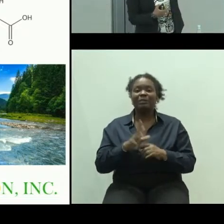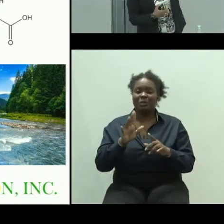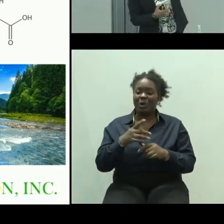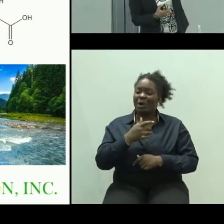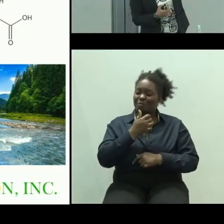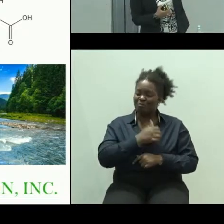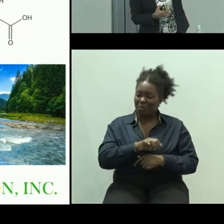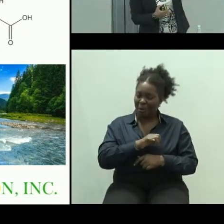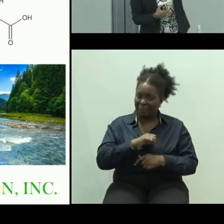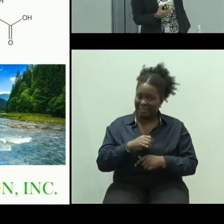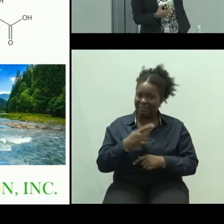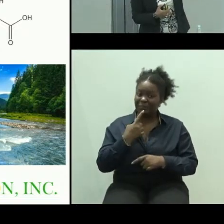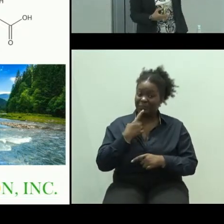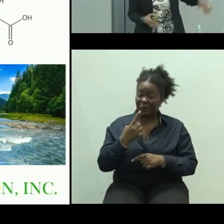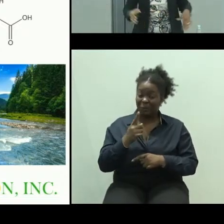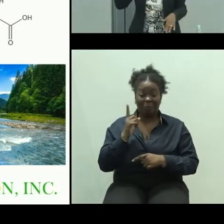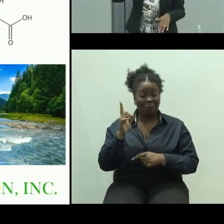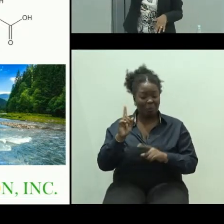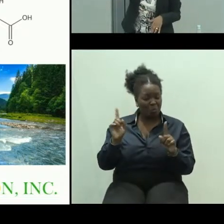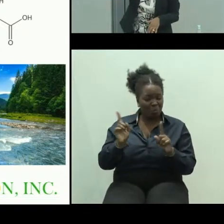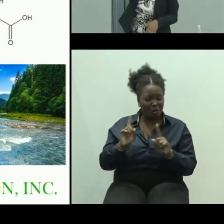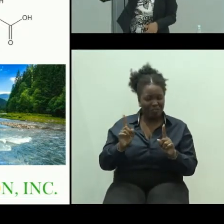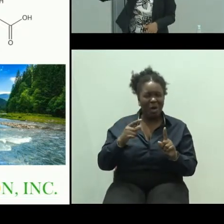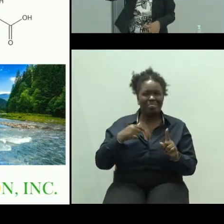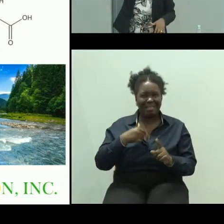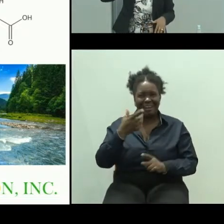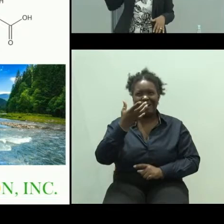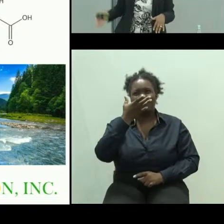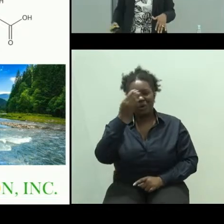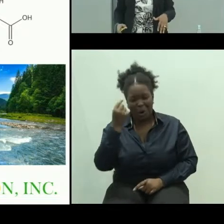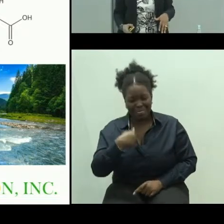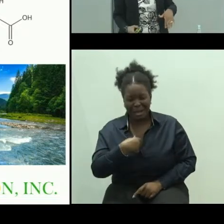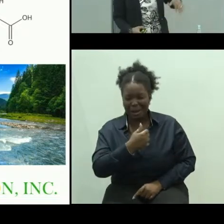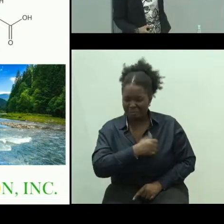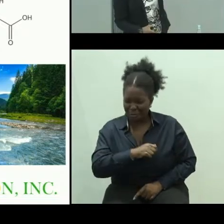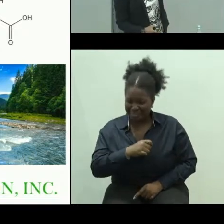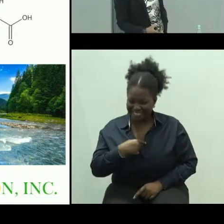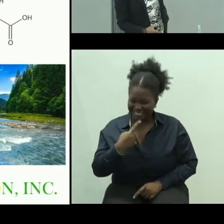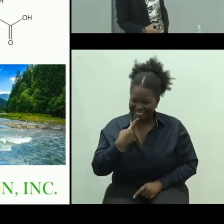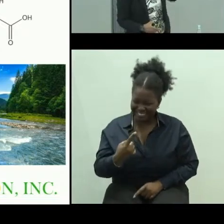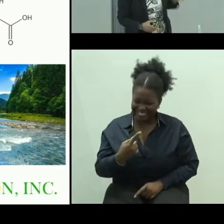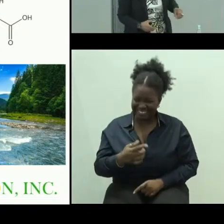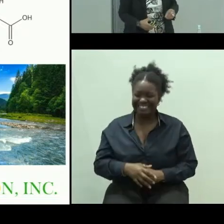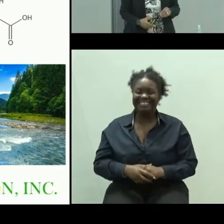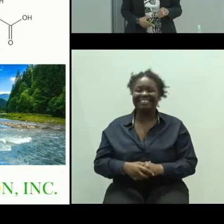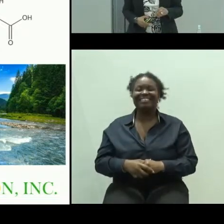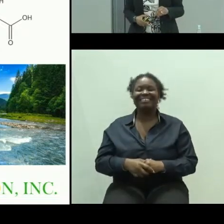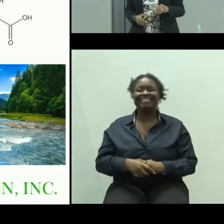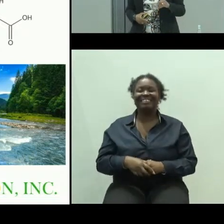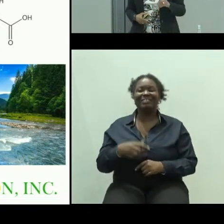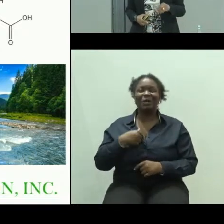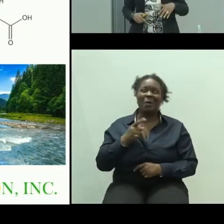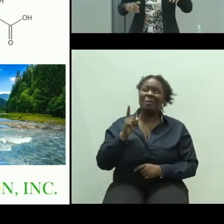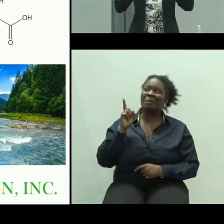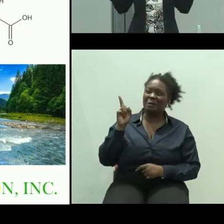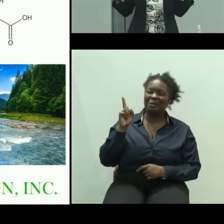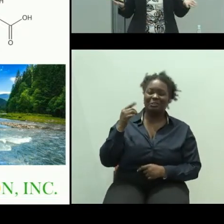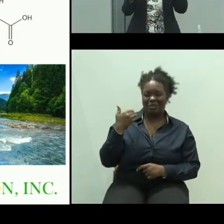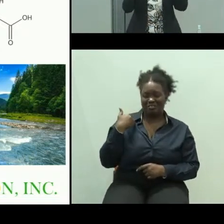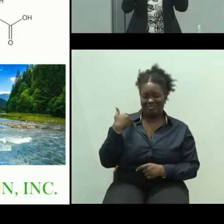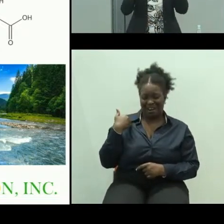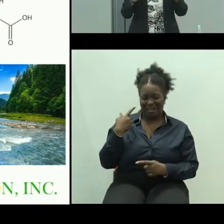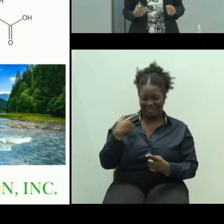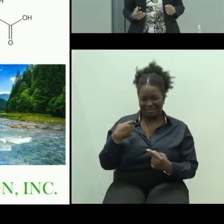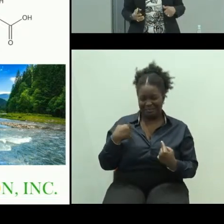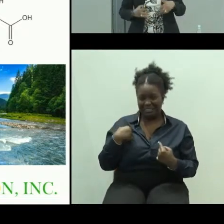tell you what glucuric acid was used for, then I forgot that I had promised I would tell you that, and then the slide was there to remind you of it. So this is something